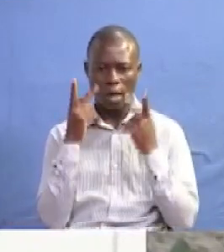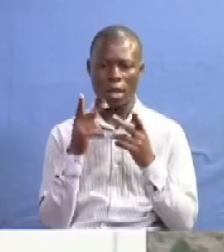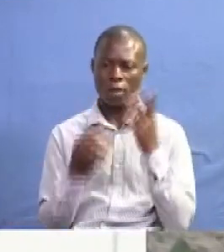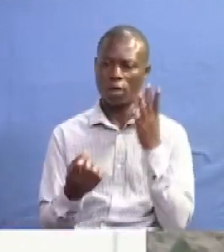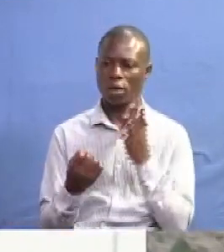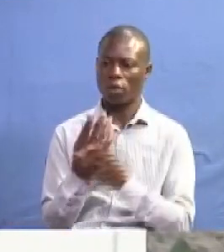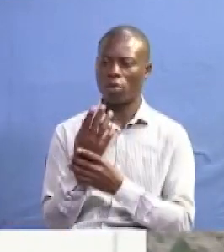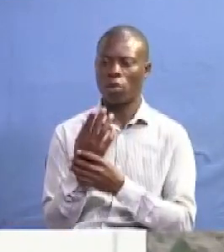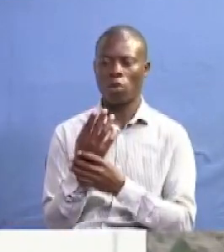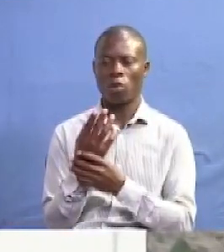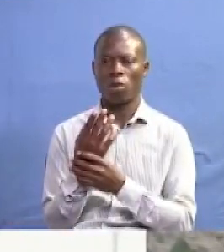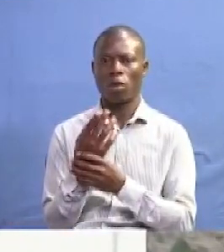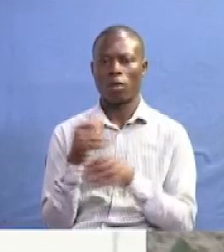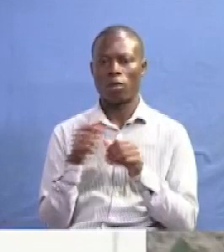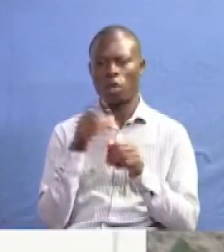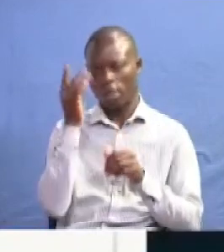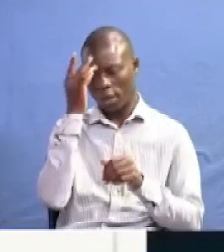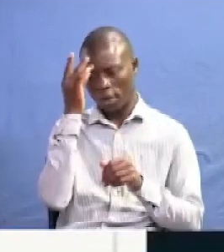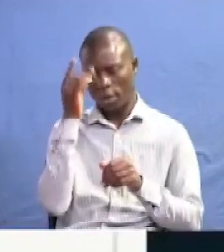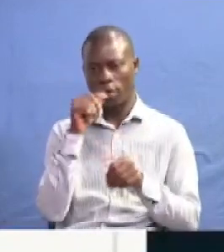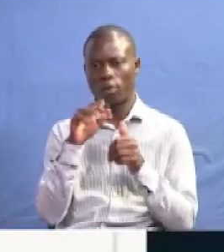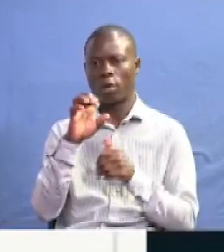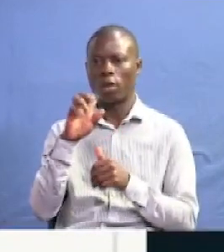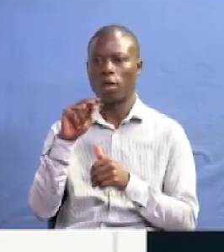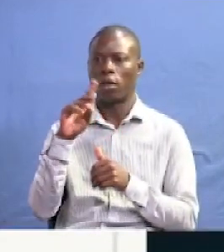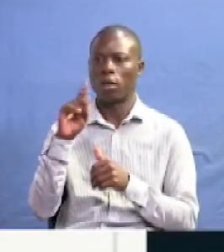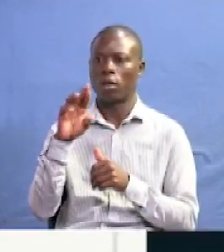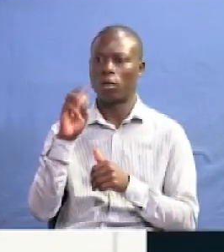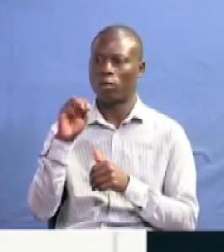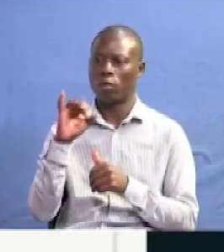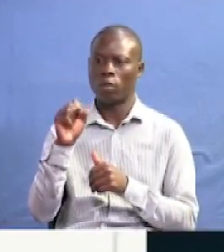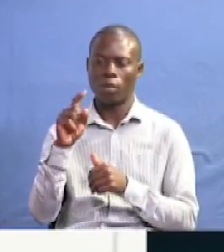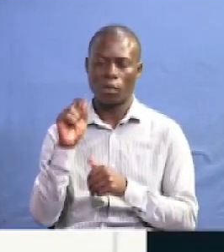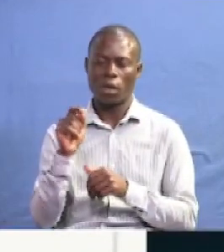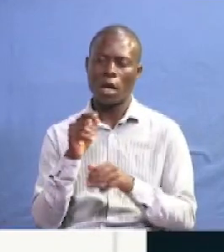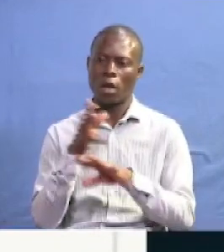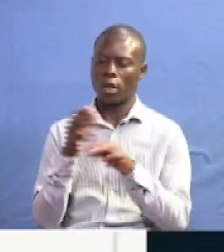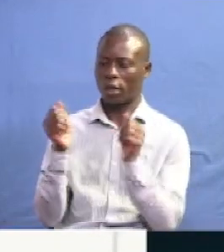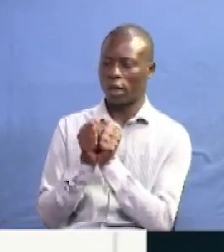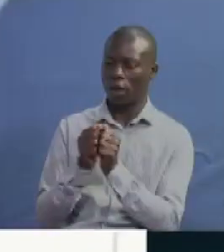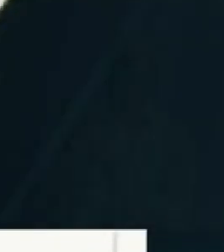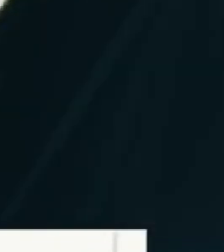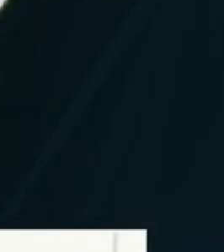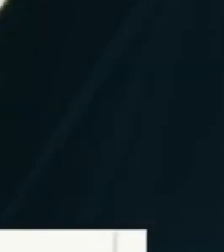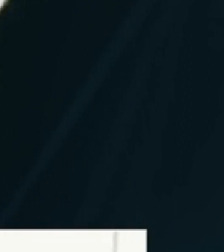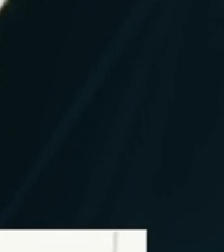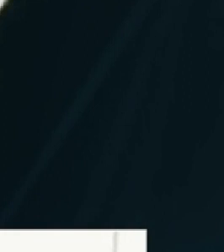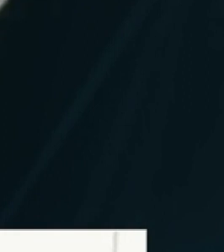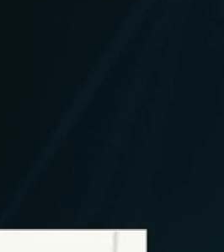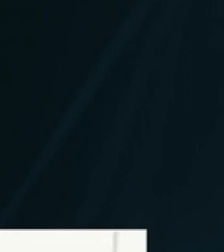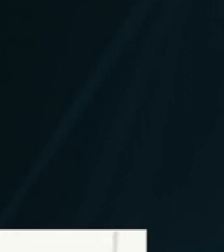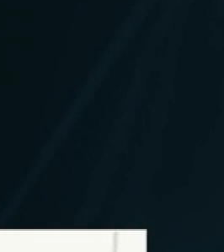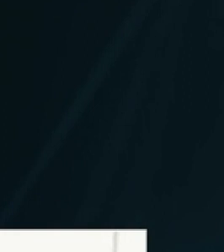they diagnosed that I had endometriosis. Now, up to 10% of women of productive age in Kenya